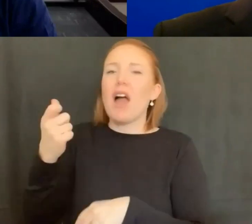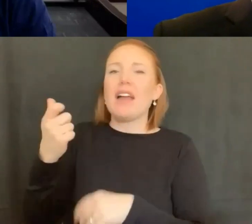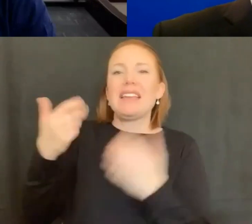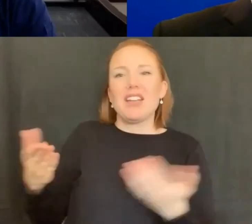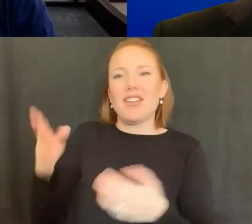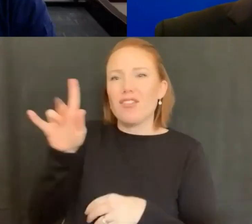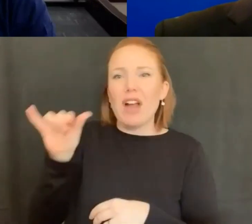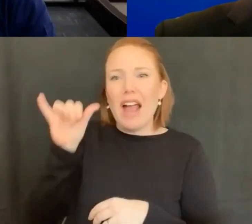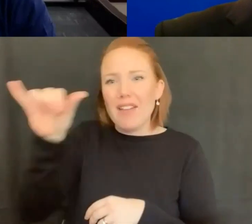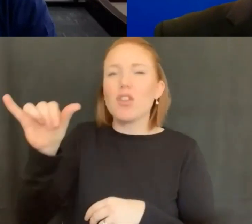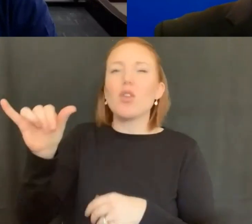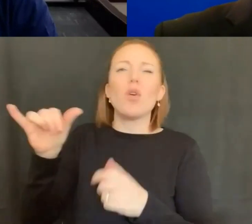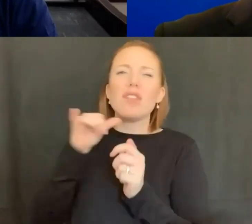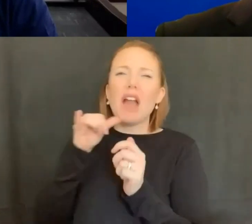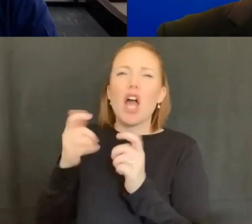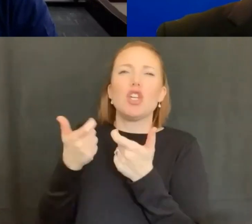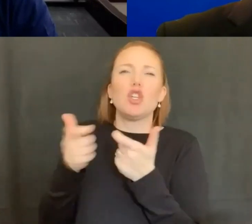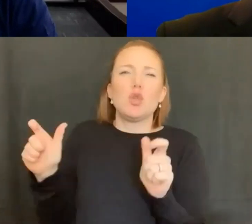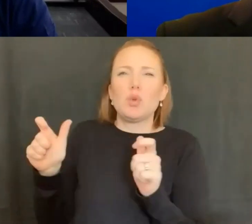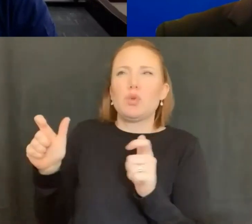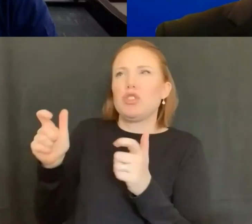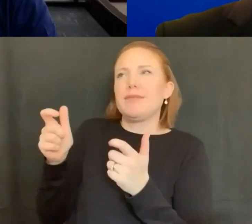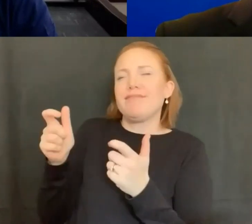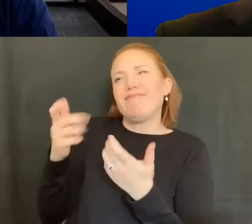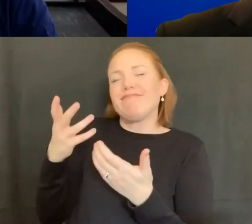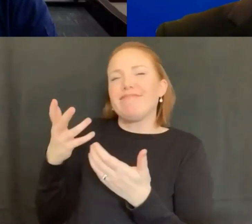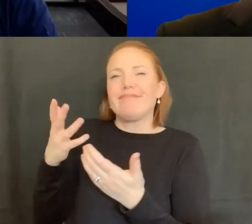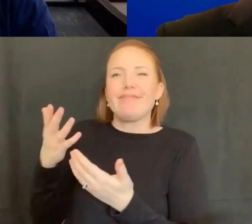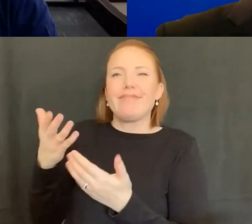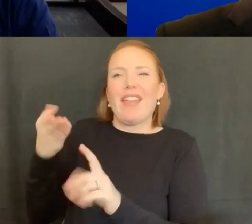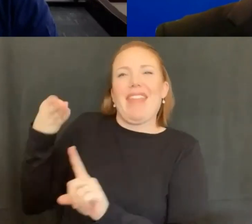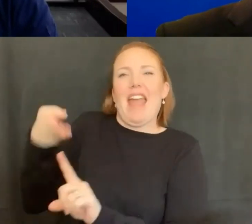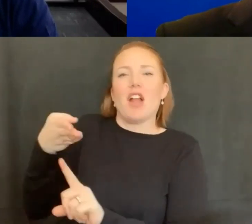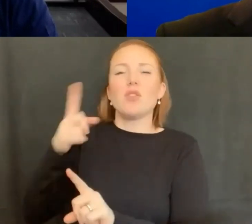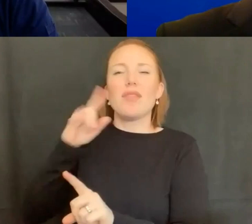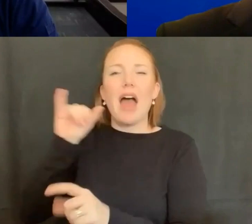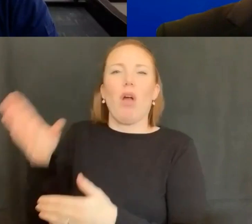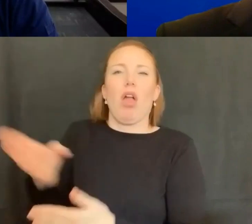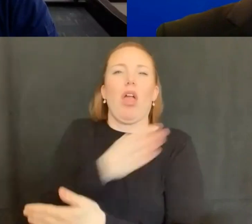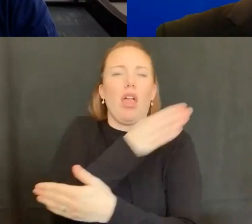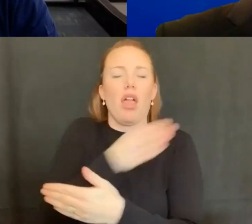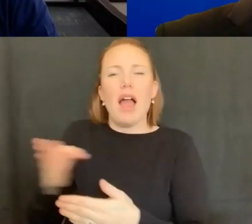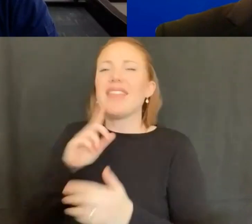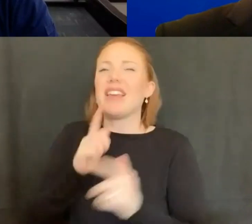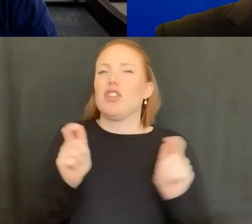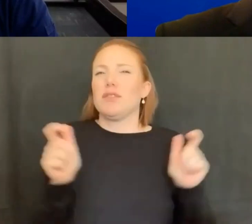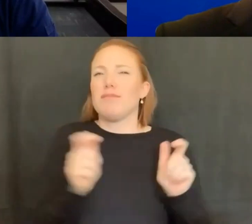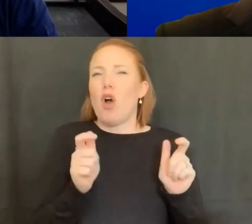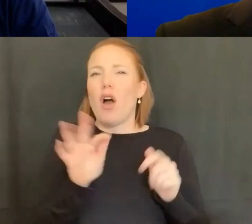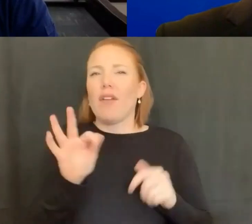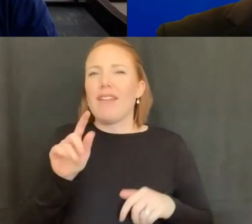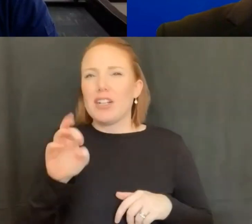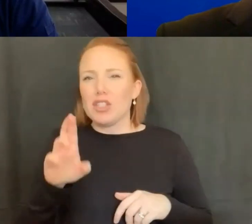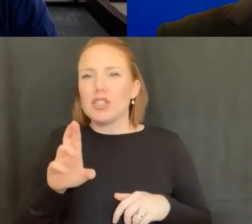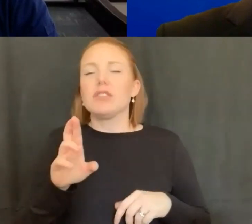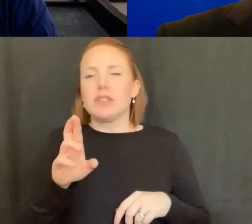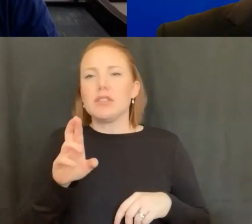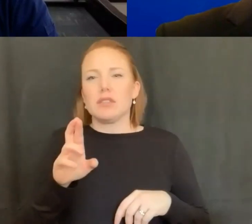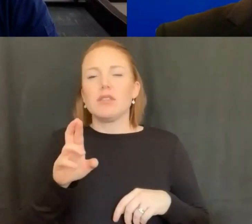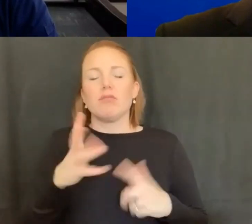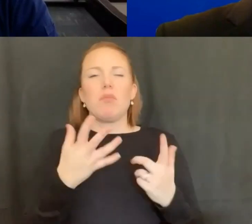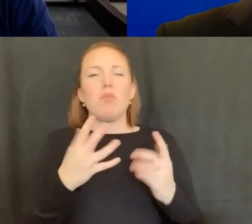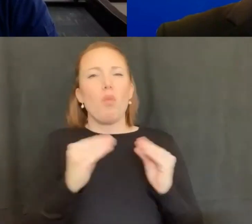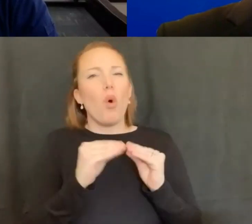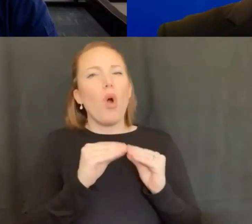as much of a presence, and that pendulum is always going to swing back and forth as well. But I think the small practitioner, the solo practitioner, or more likely small